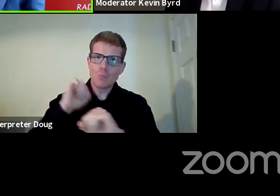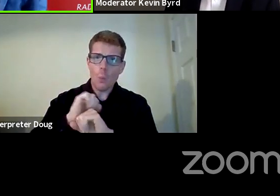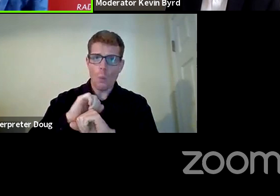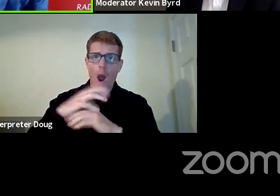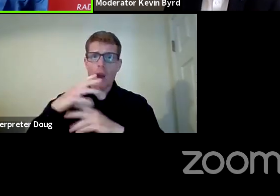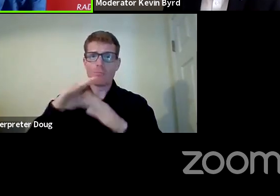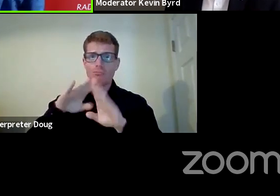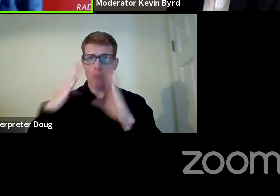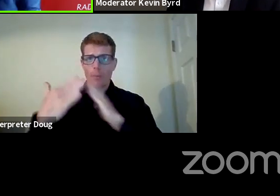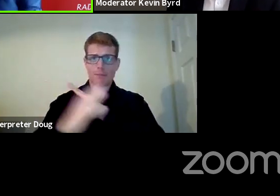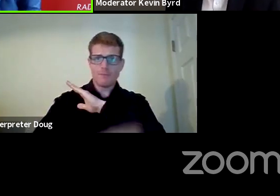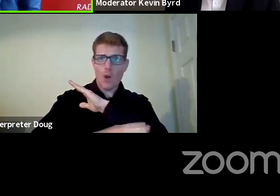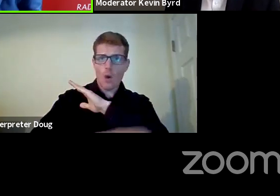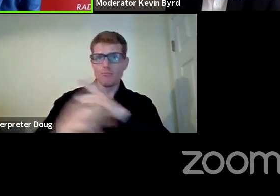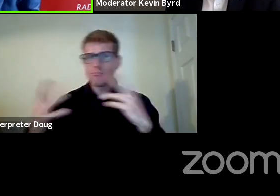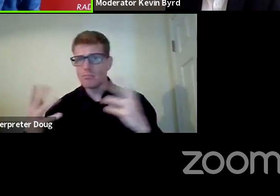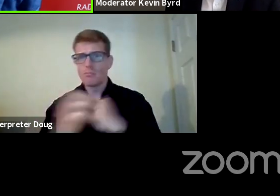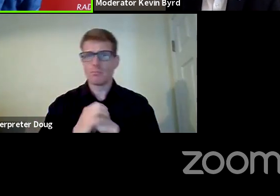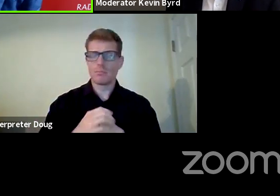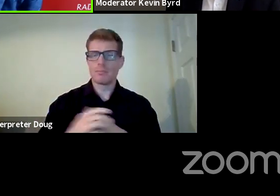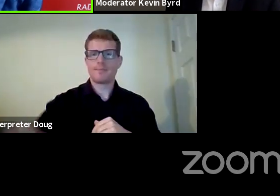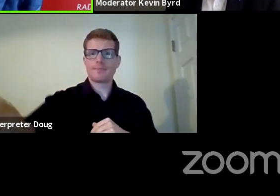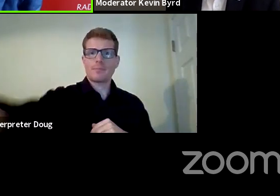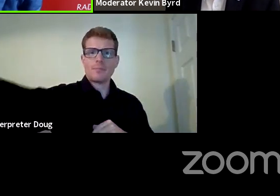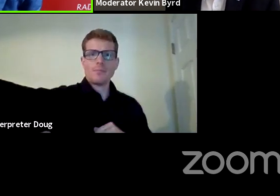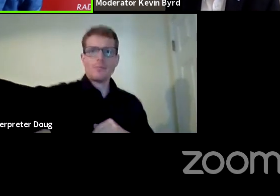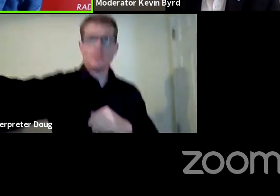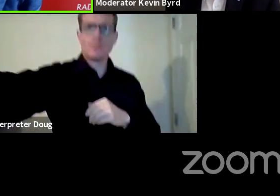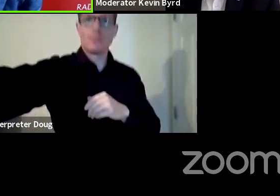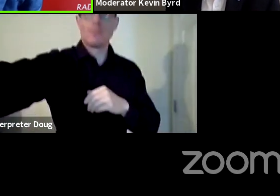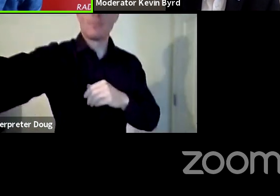I guess I'll start. We made an